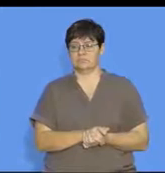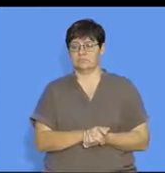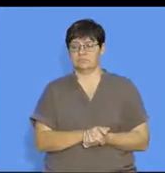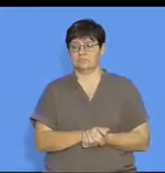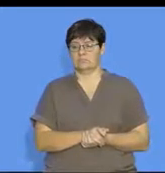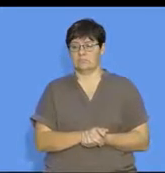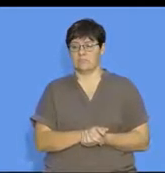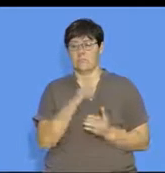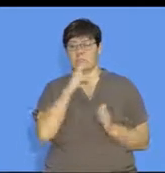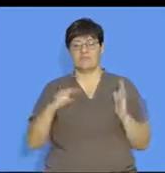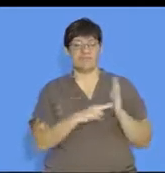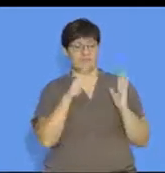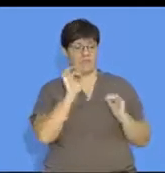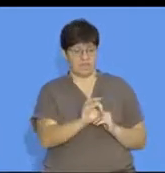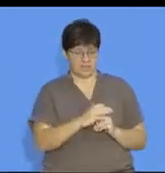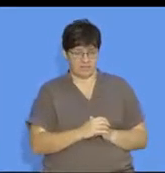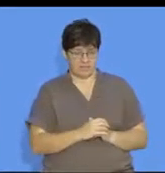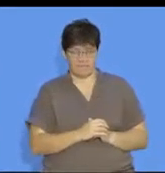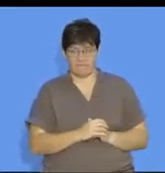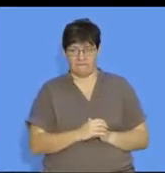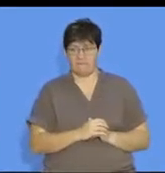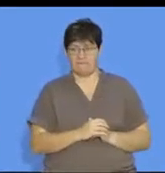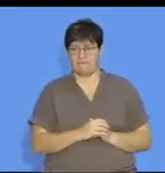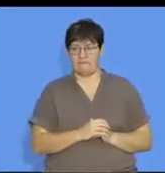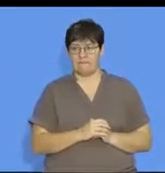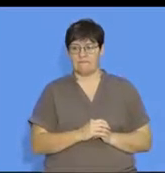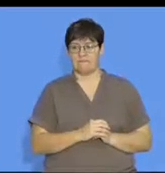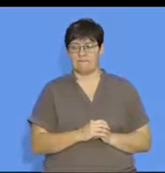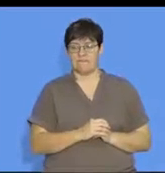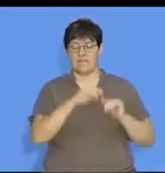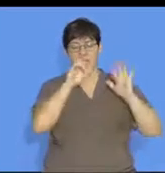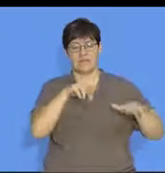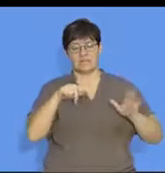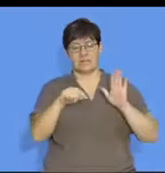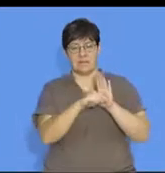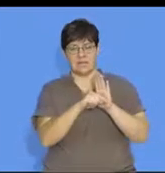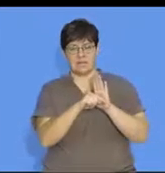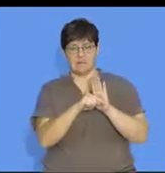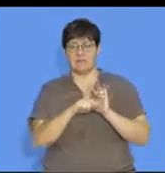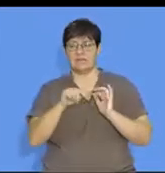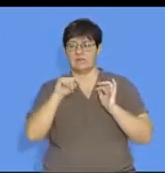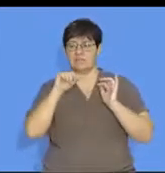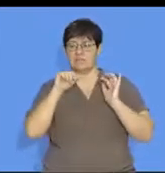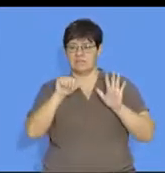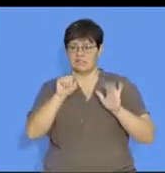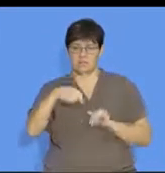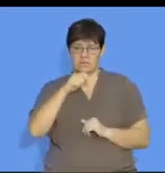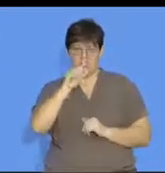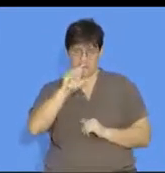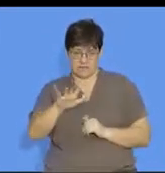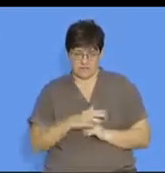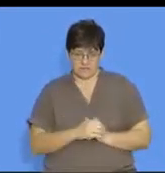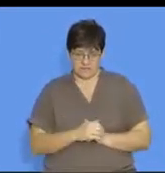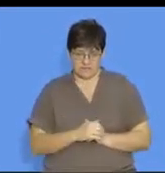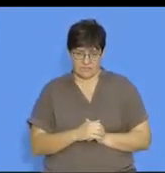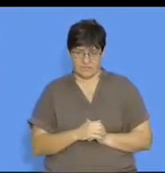calculator, just to verify that. So it's going to be 18 minus 6,75,